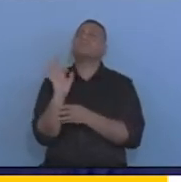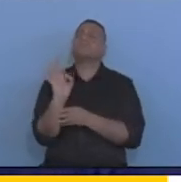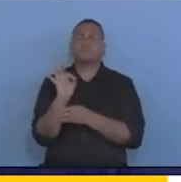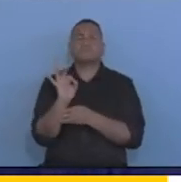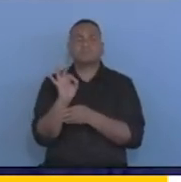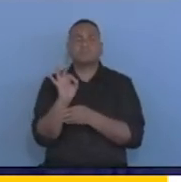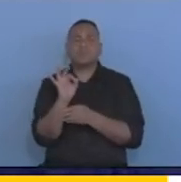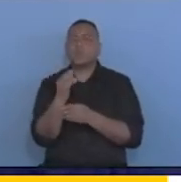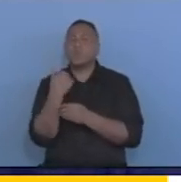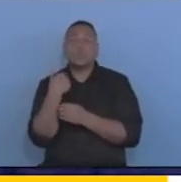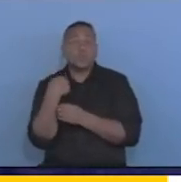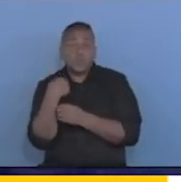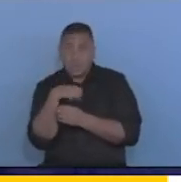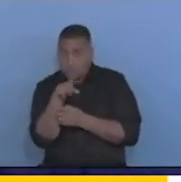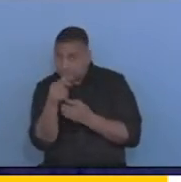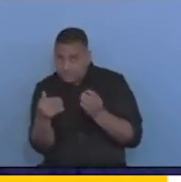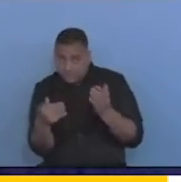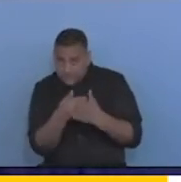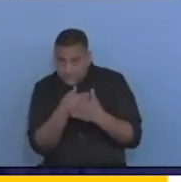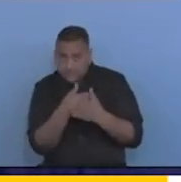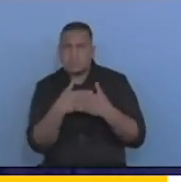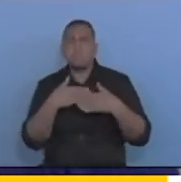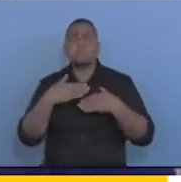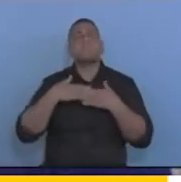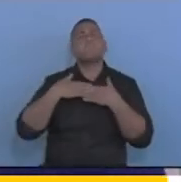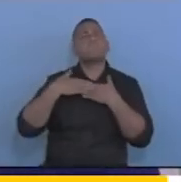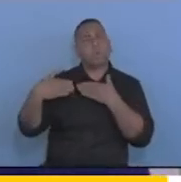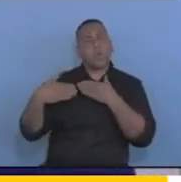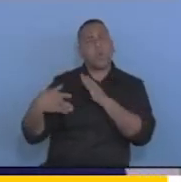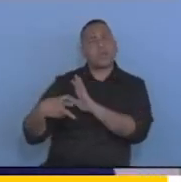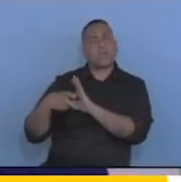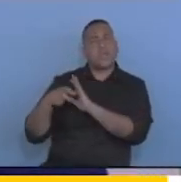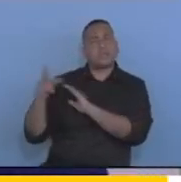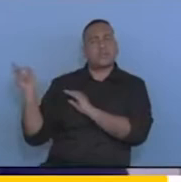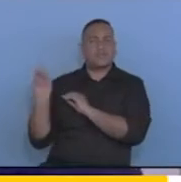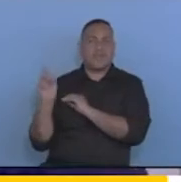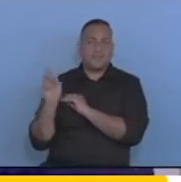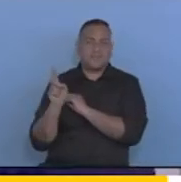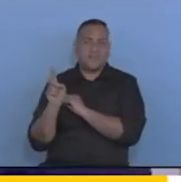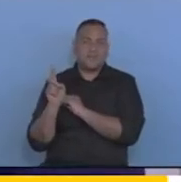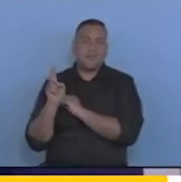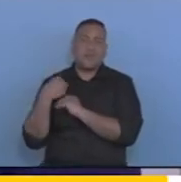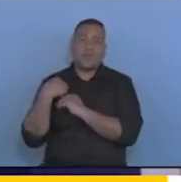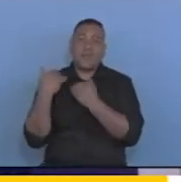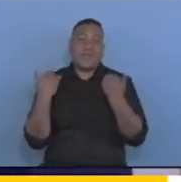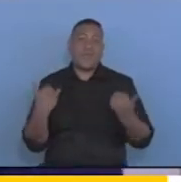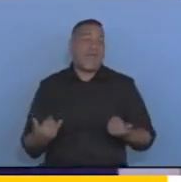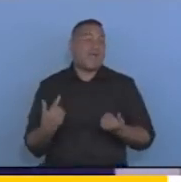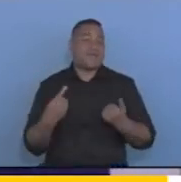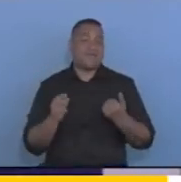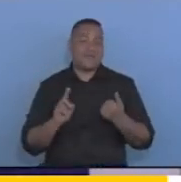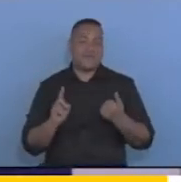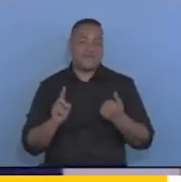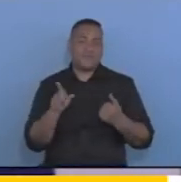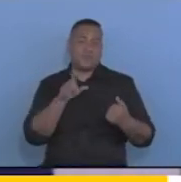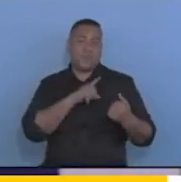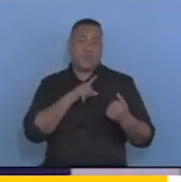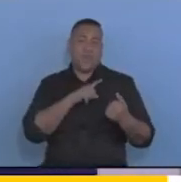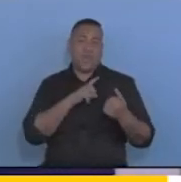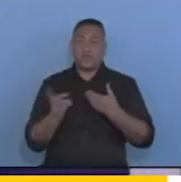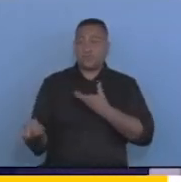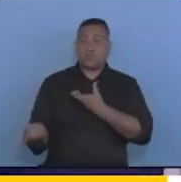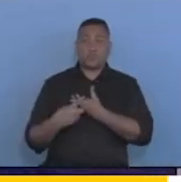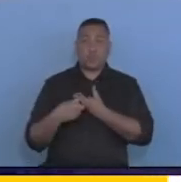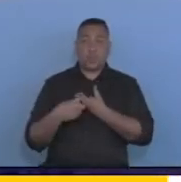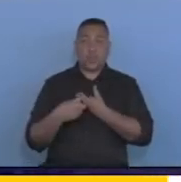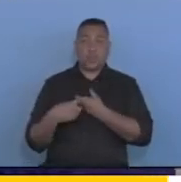out of that. We've got more guests that we're going to introduce you to as well. And let's do that right now, because joining us now, two gentlemen,